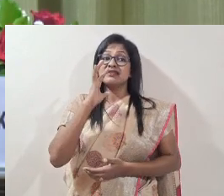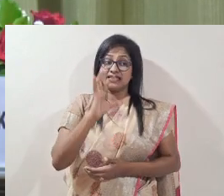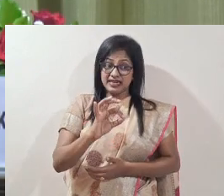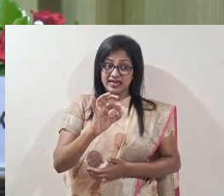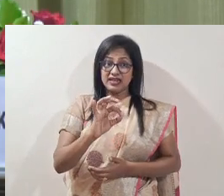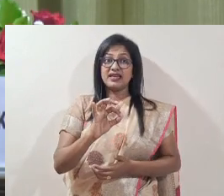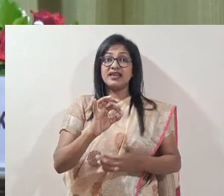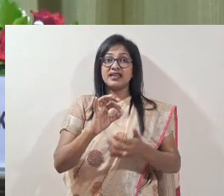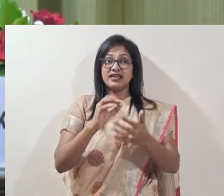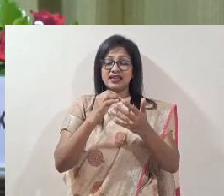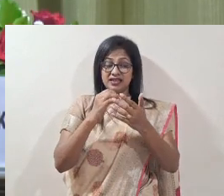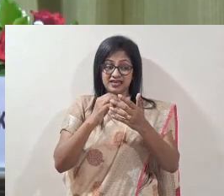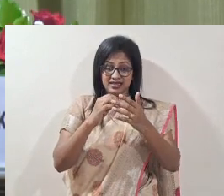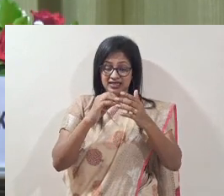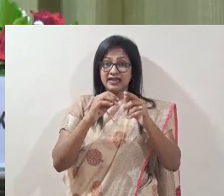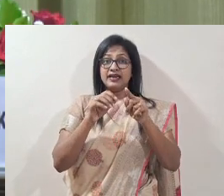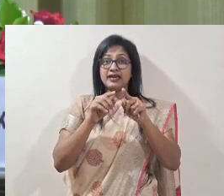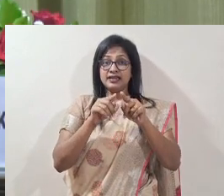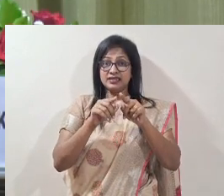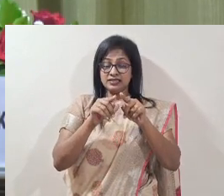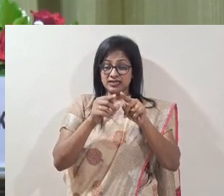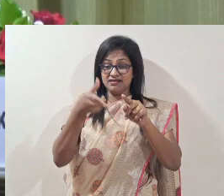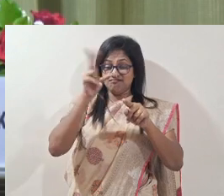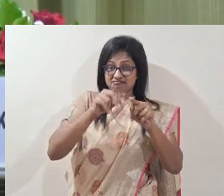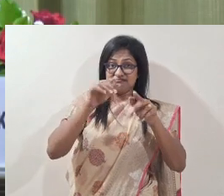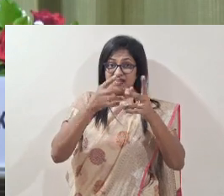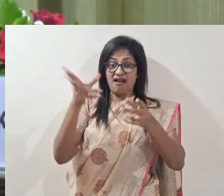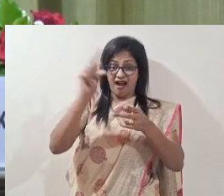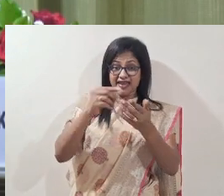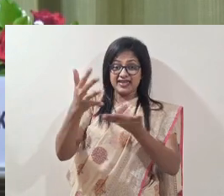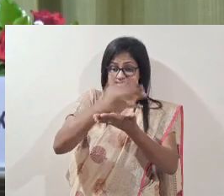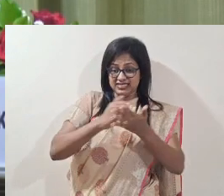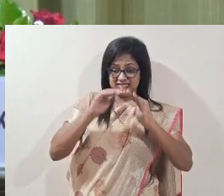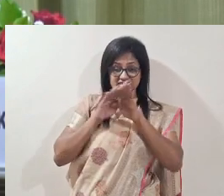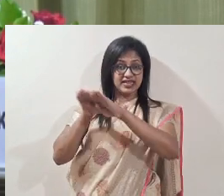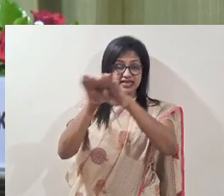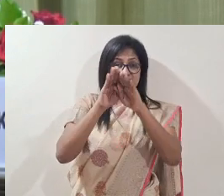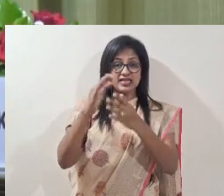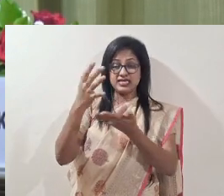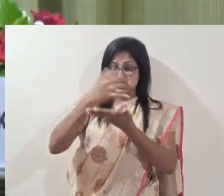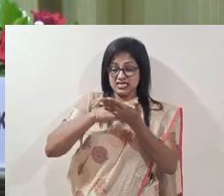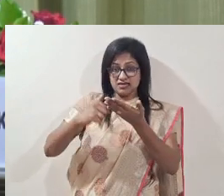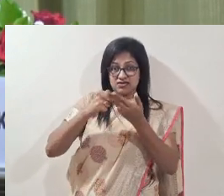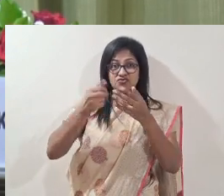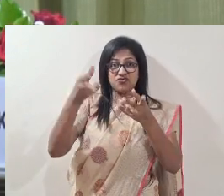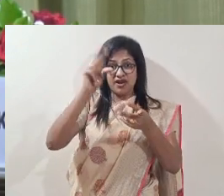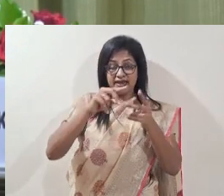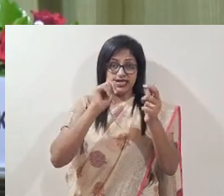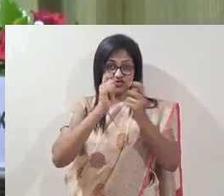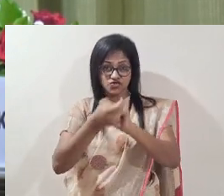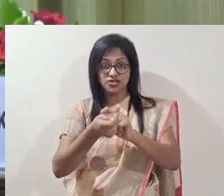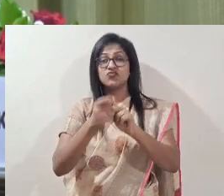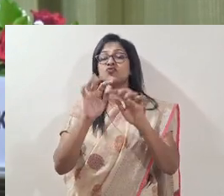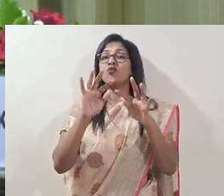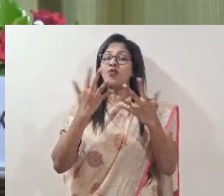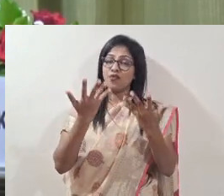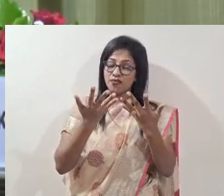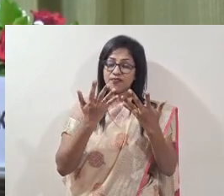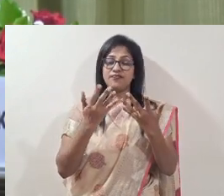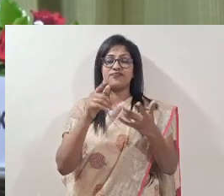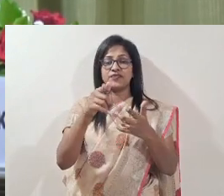standardized suggestions, or you need to look for what you call, land use